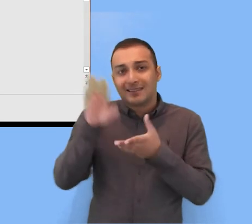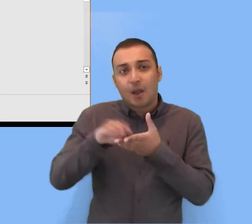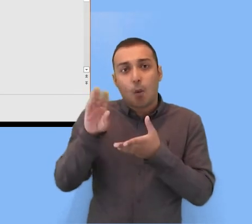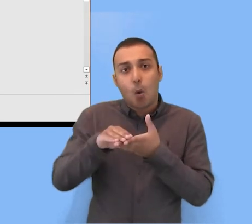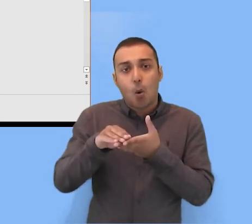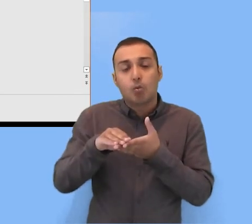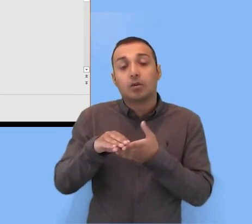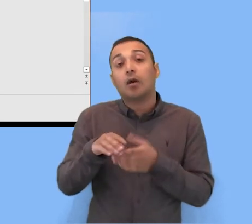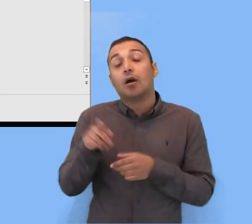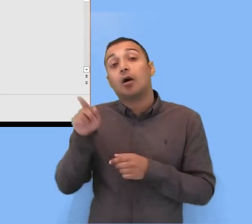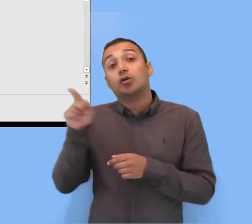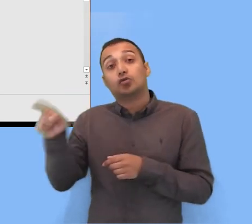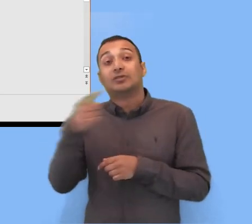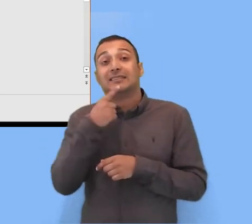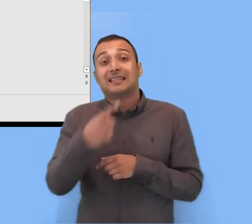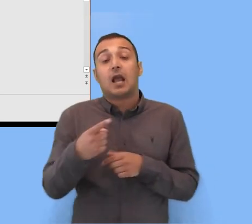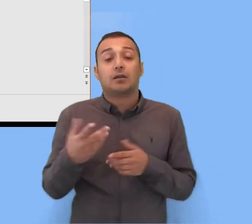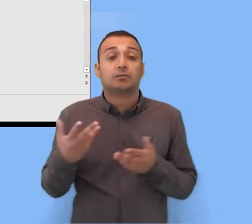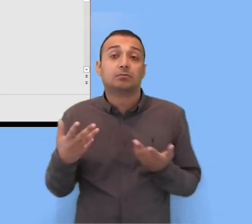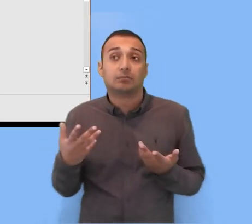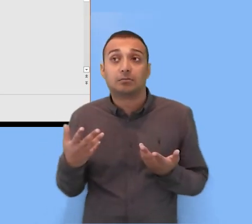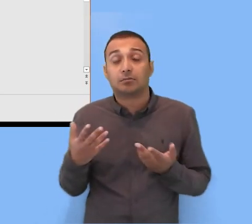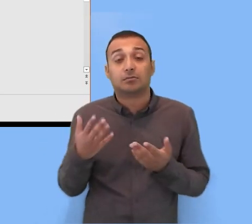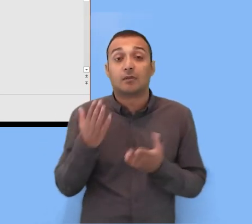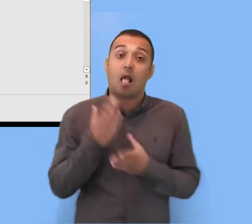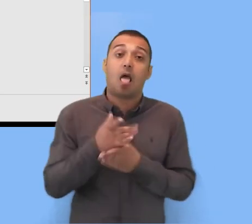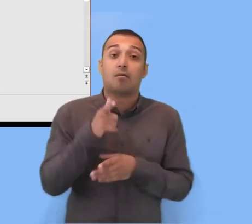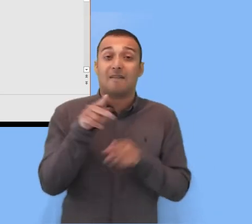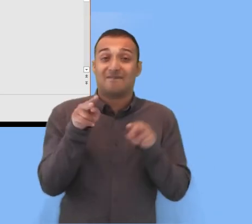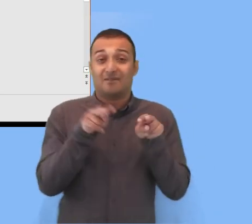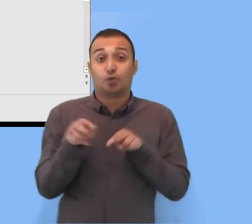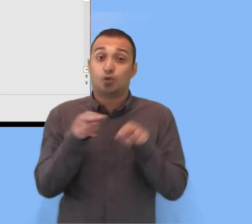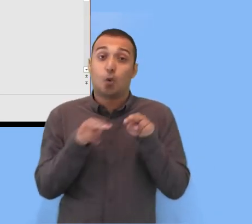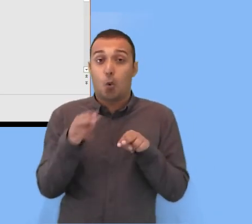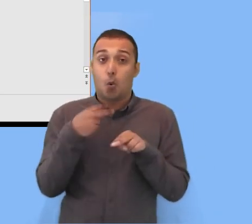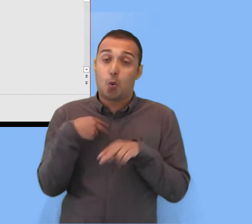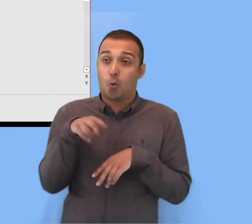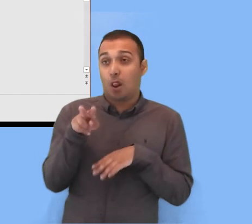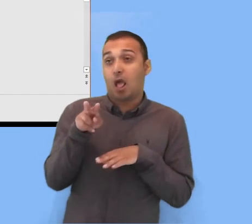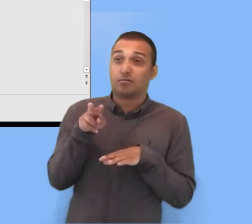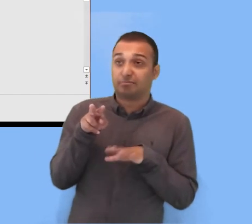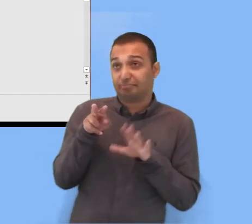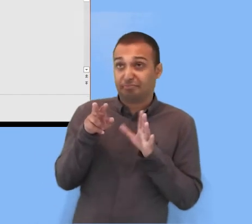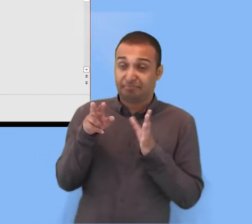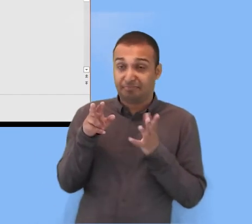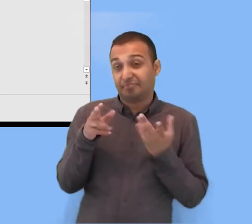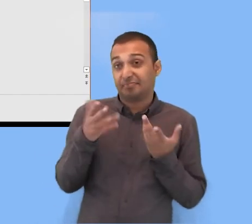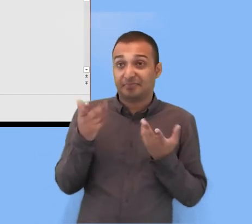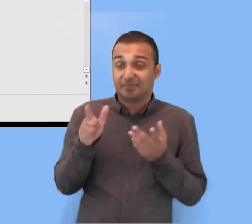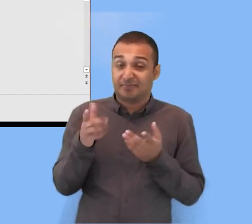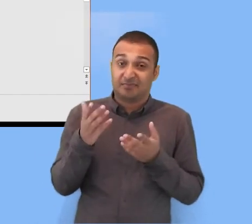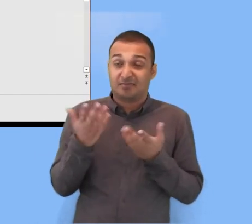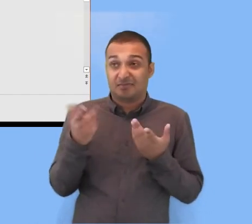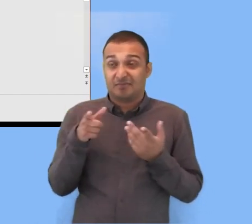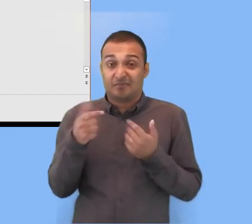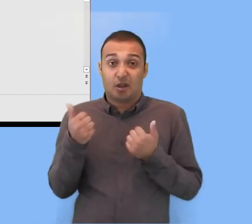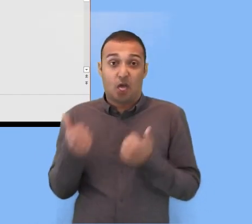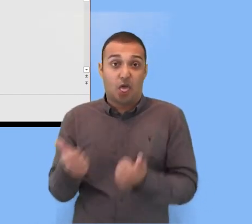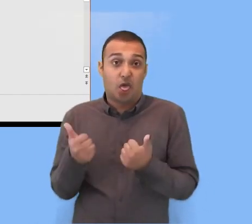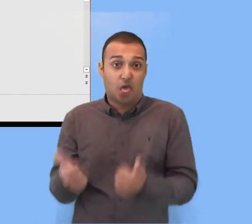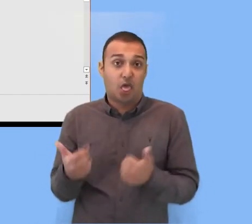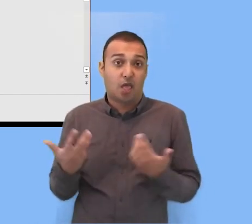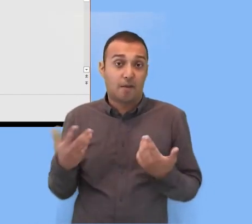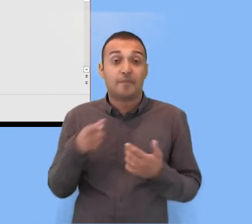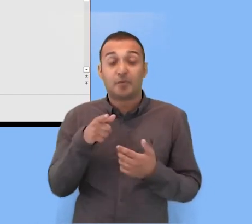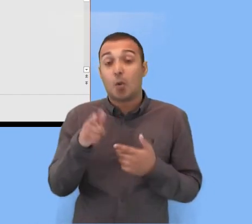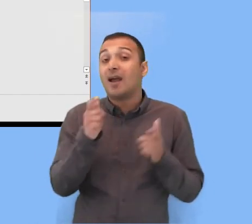me that actually that wasn't too stimulating and it wasn't sort of what she was hoping for. So she